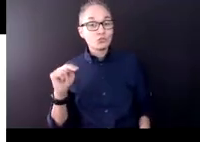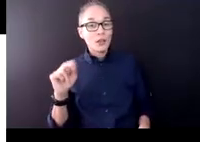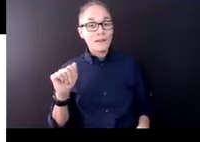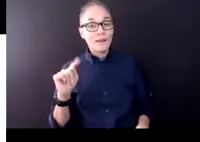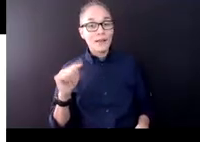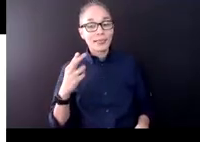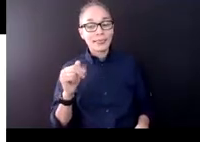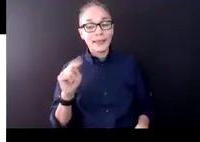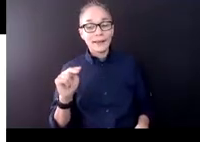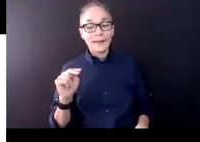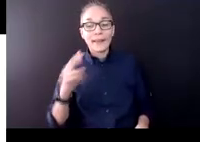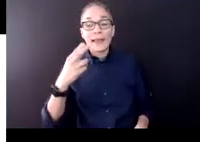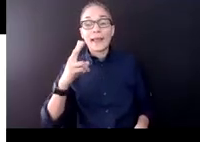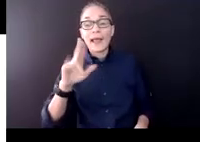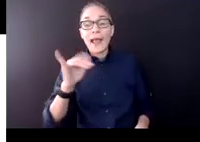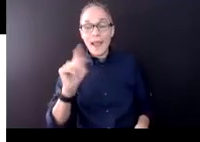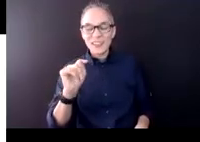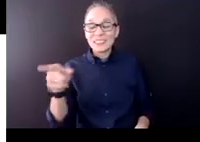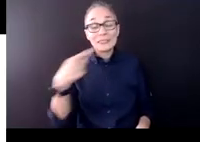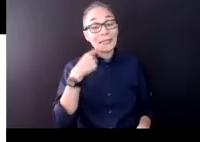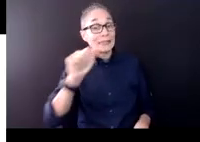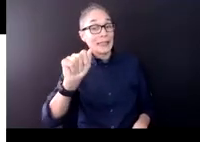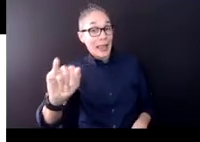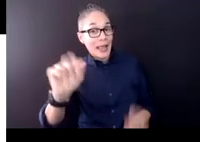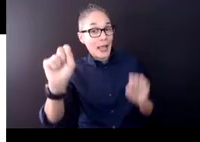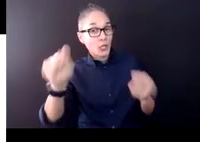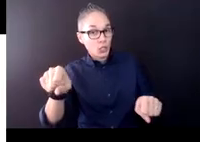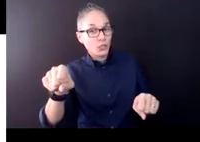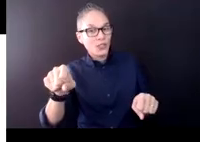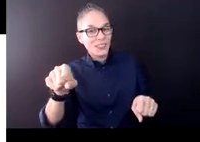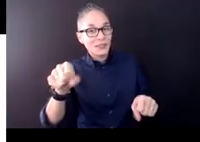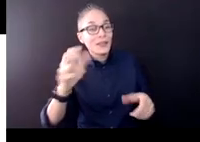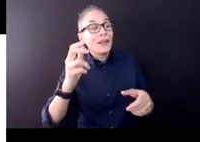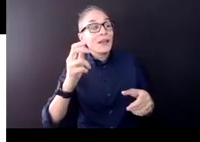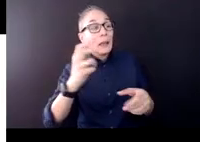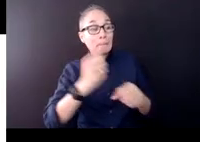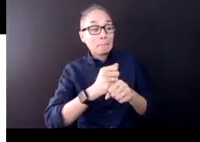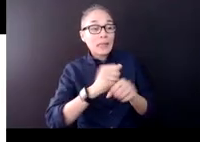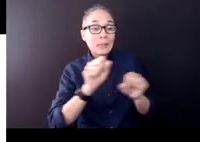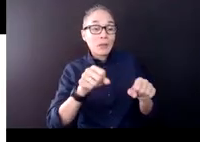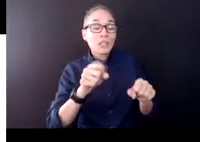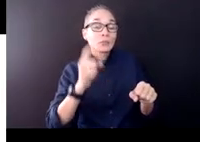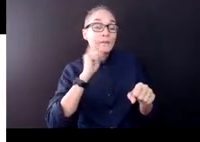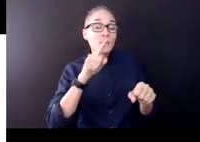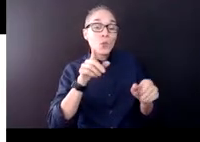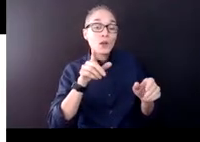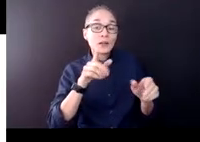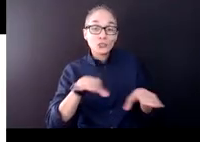says, AI in theory could make it possible for a child to live in the room for 18 years, and again, be fed that